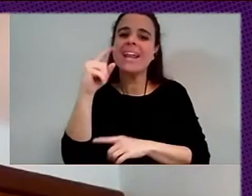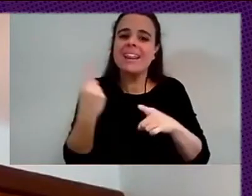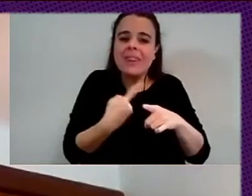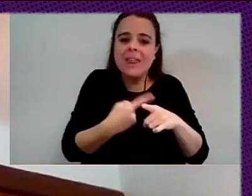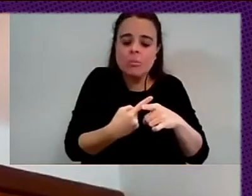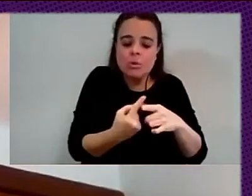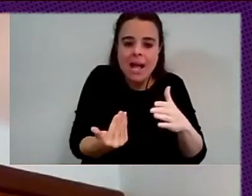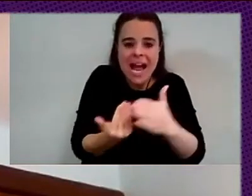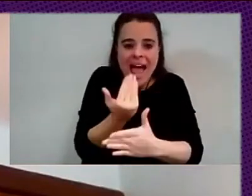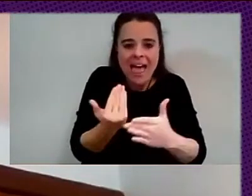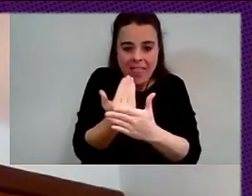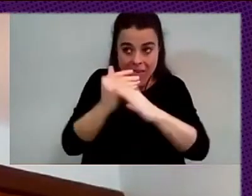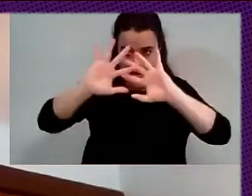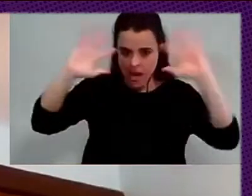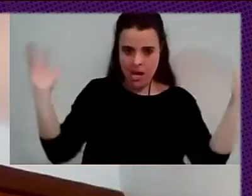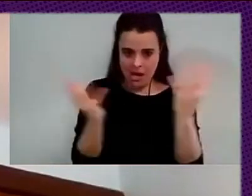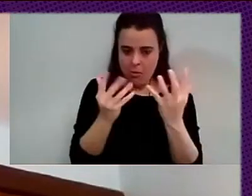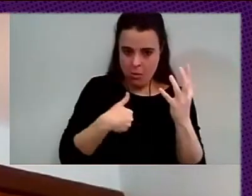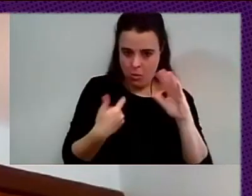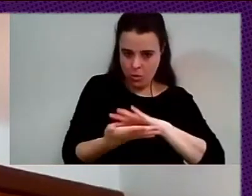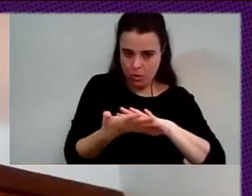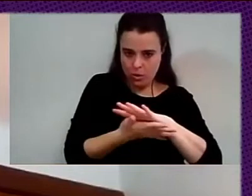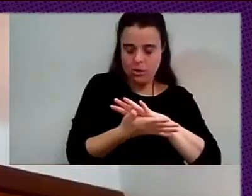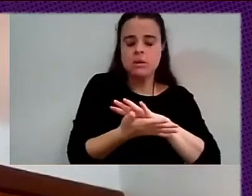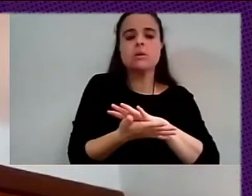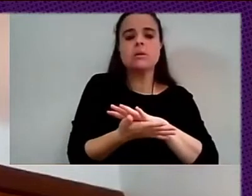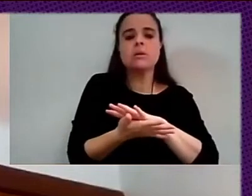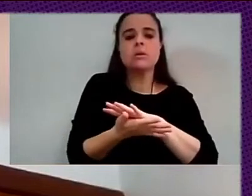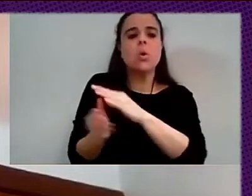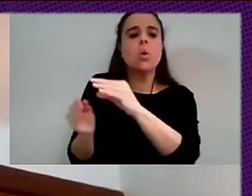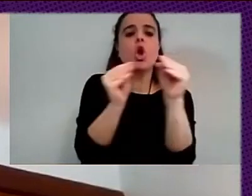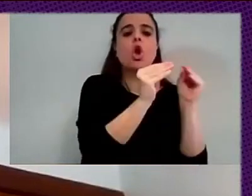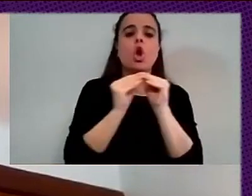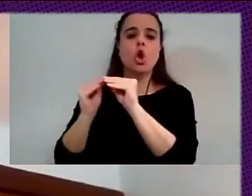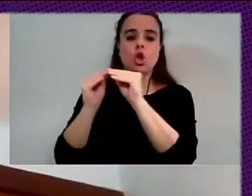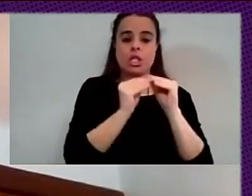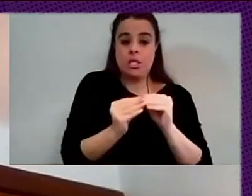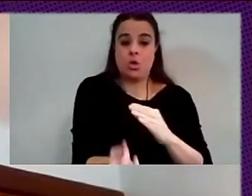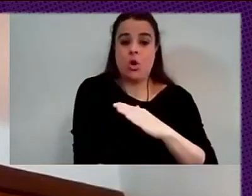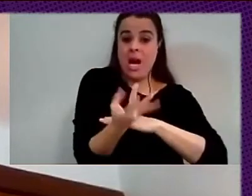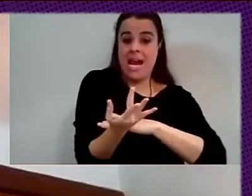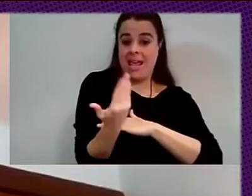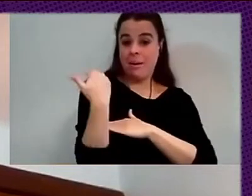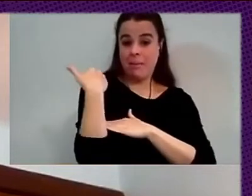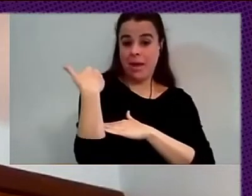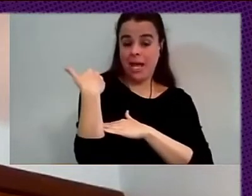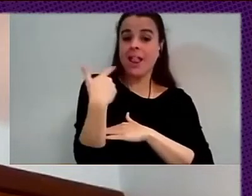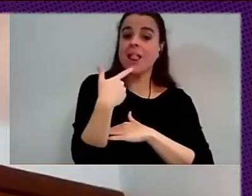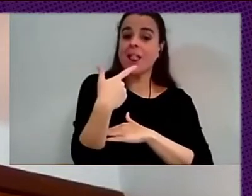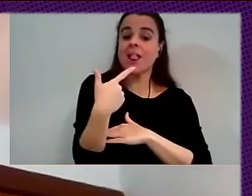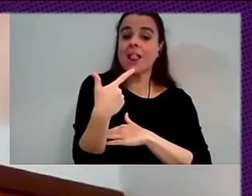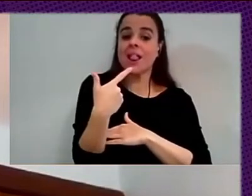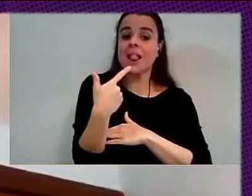There is an emerging consensus that the amount of material resources that we should be